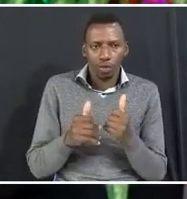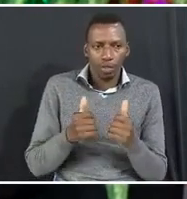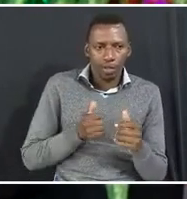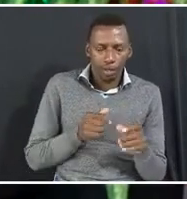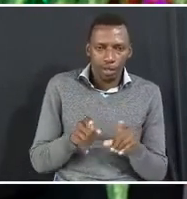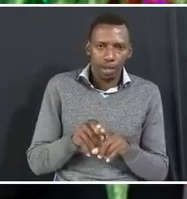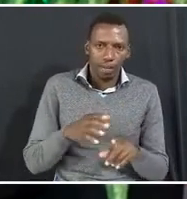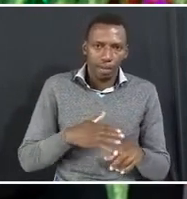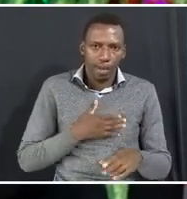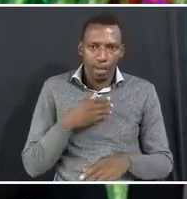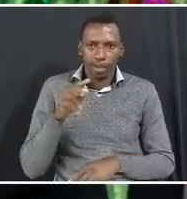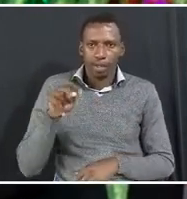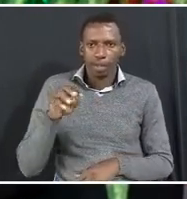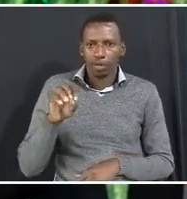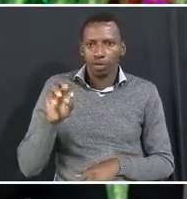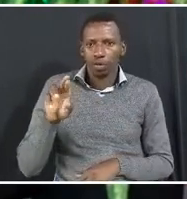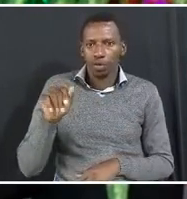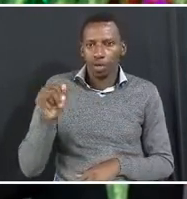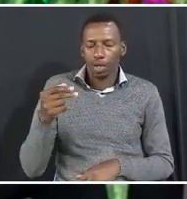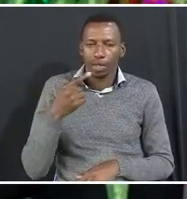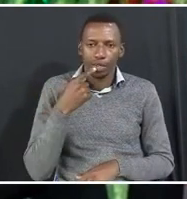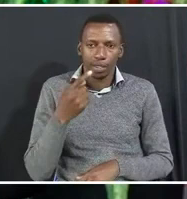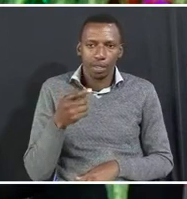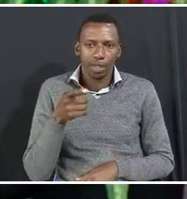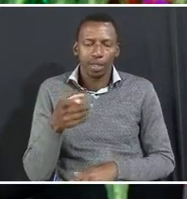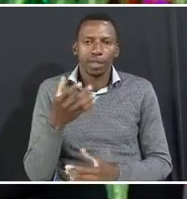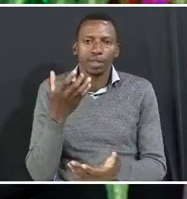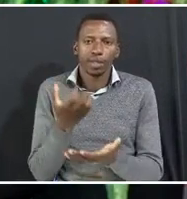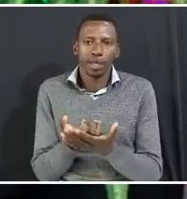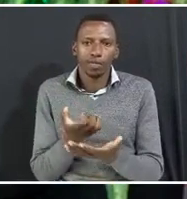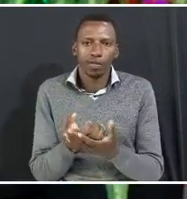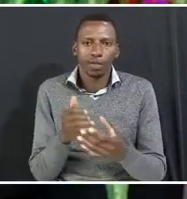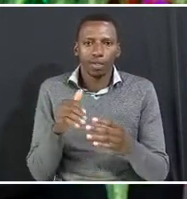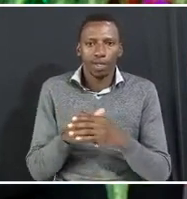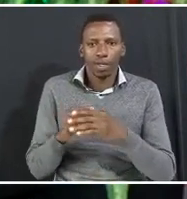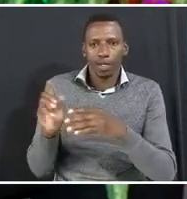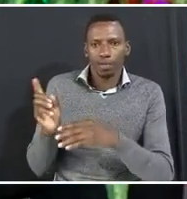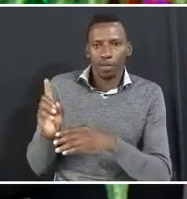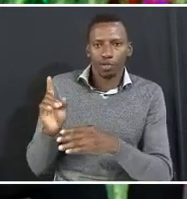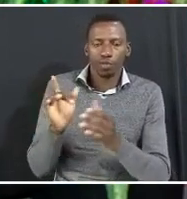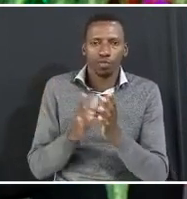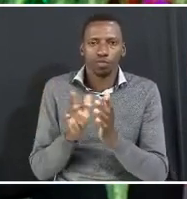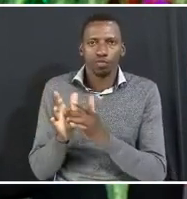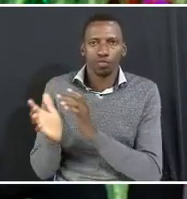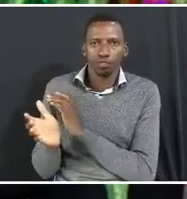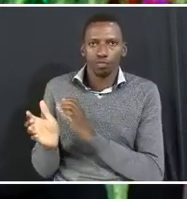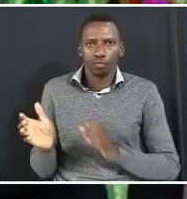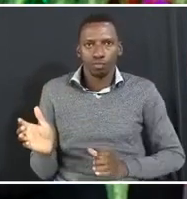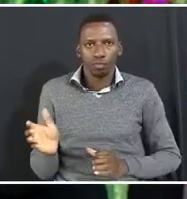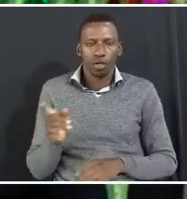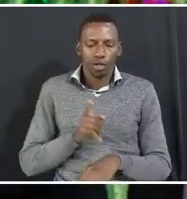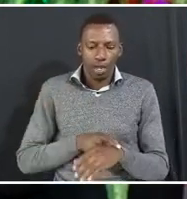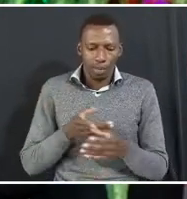said. And this is evidenced in the ministry of Jesus Christ, which he did while he was here on earth.